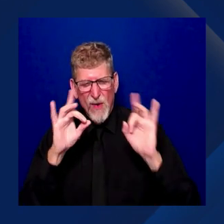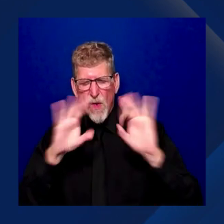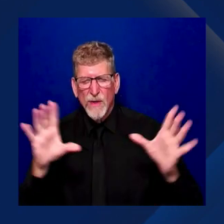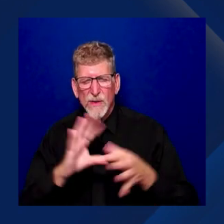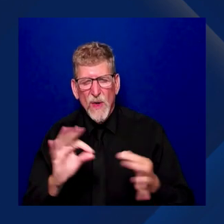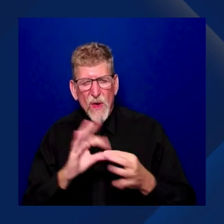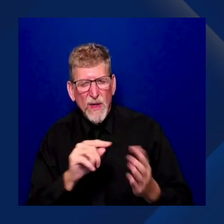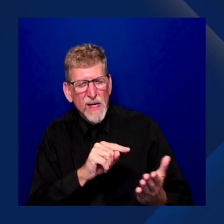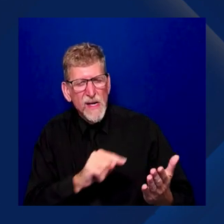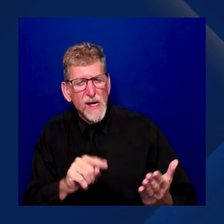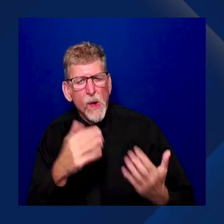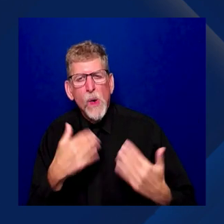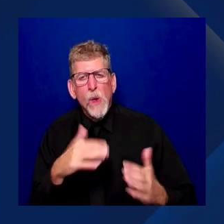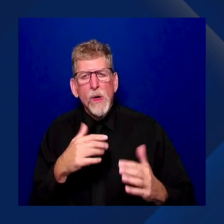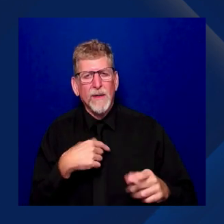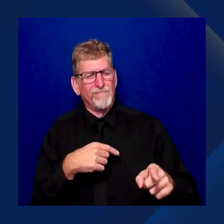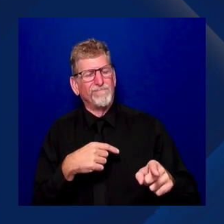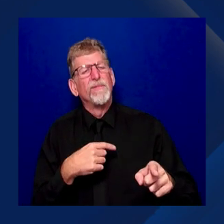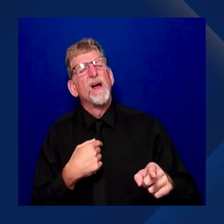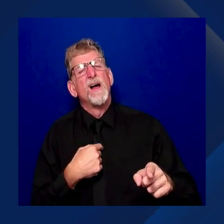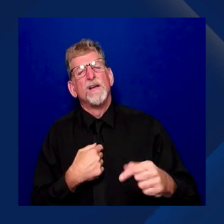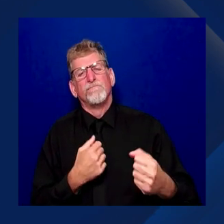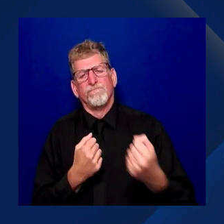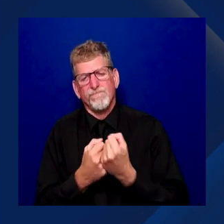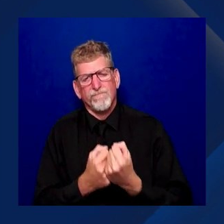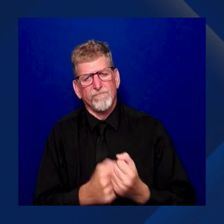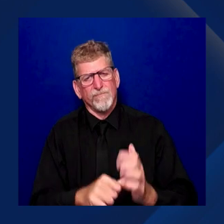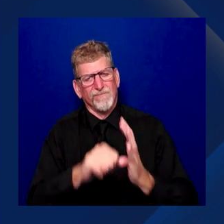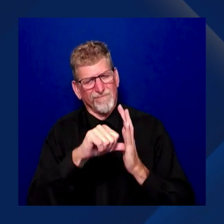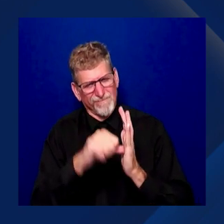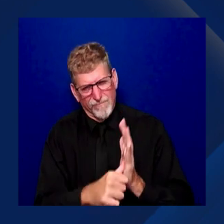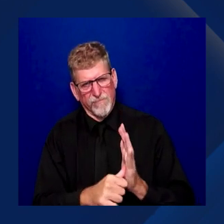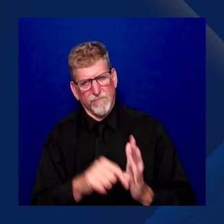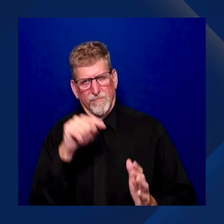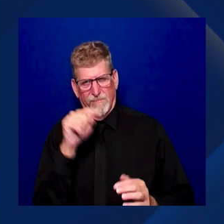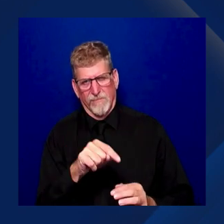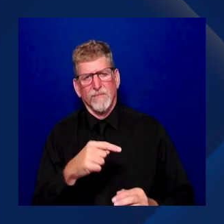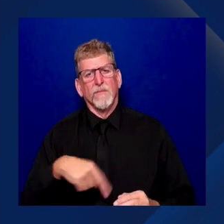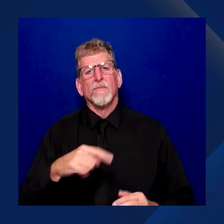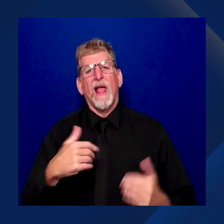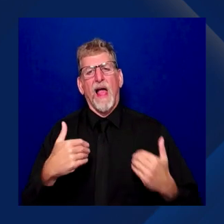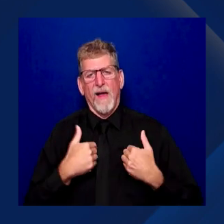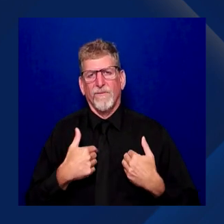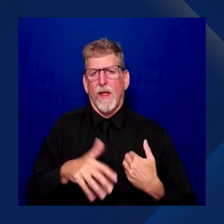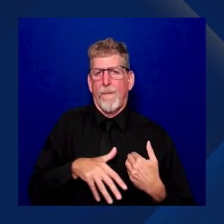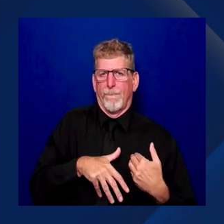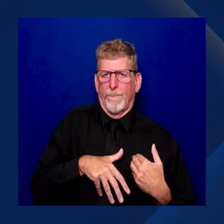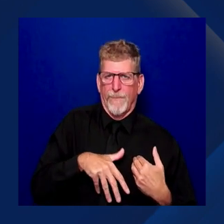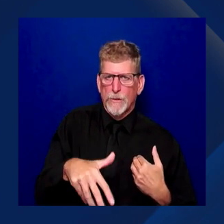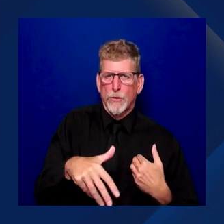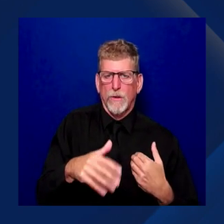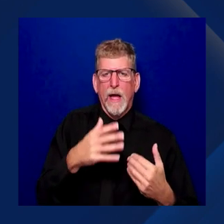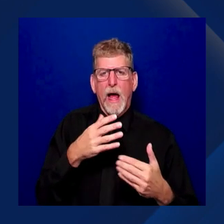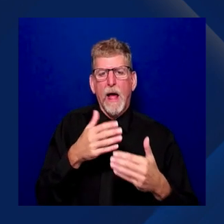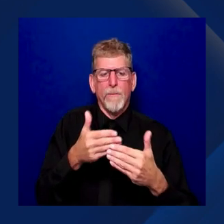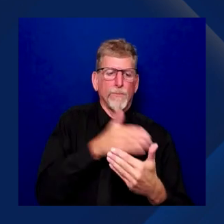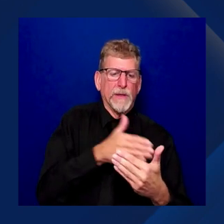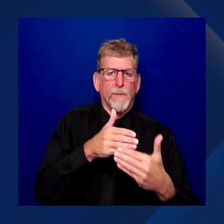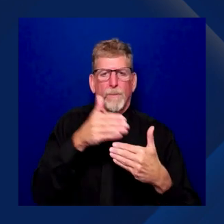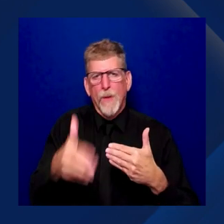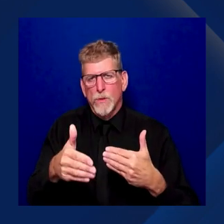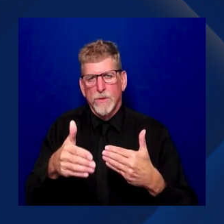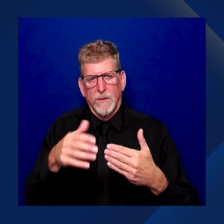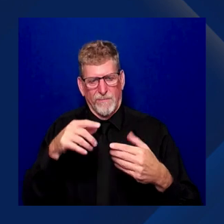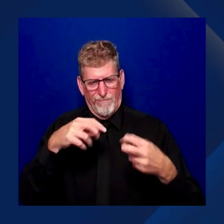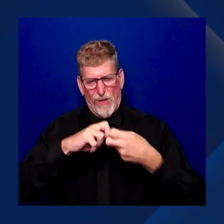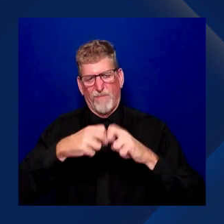underscore that we have a maternal and postpartum care problem in this country. That we're the only developed nation in the world where the rate